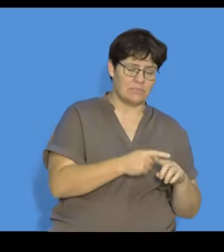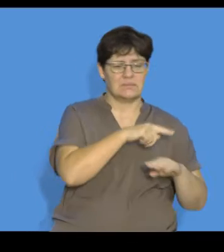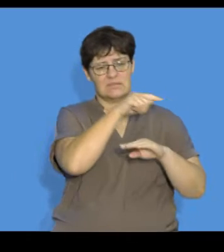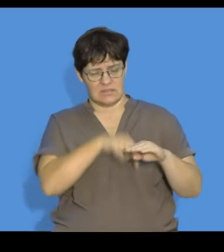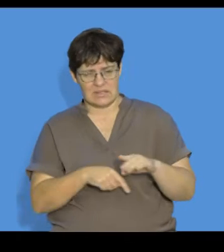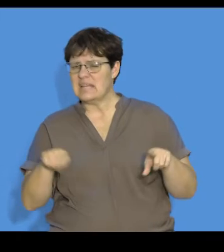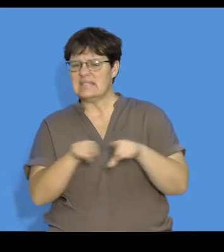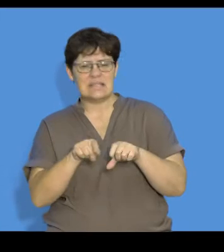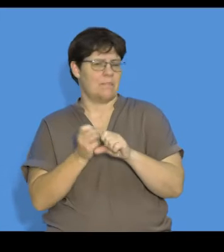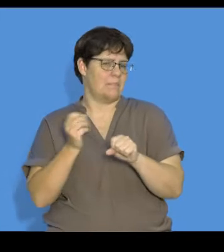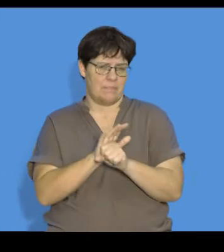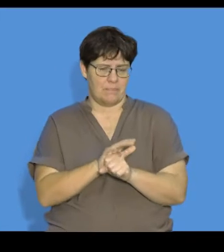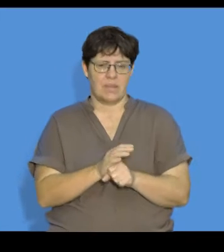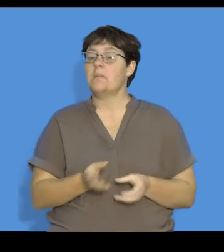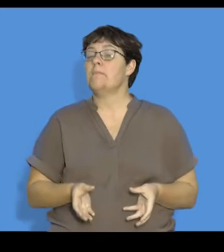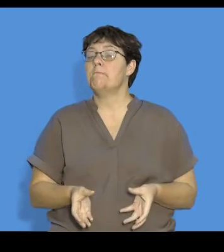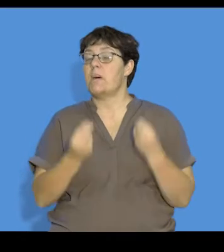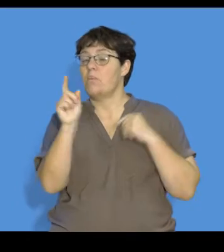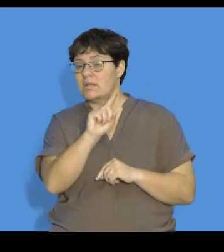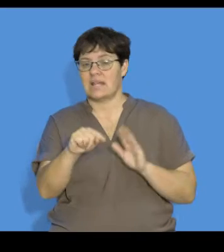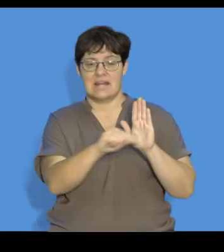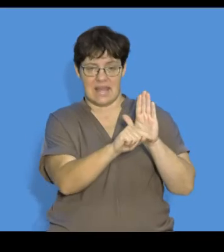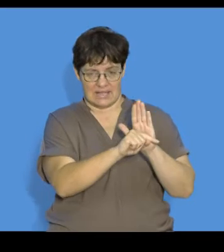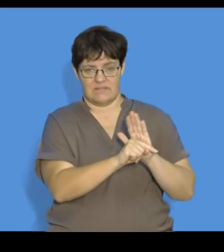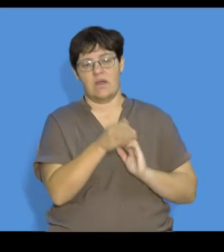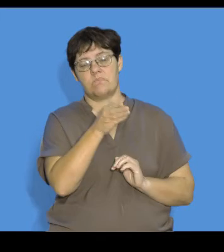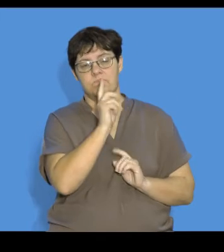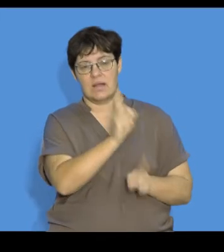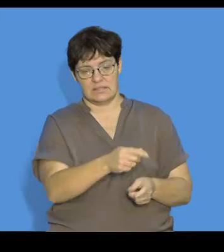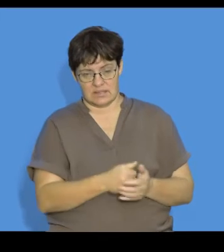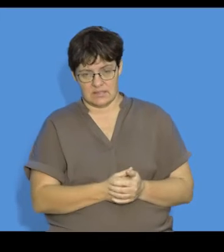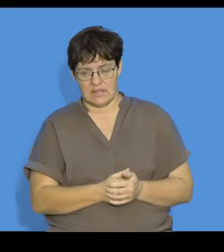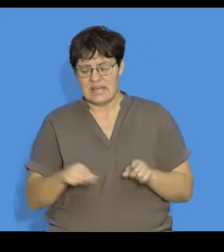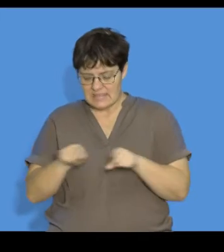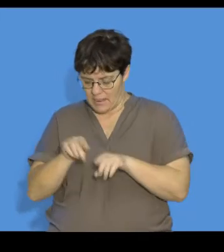will result in a negative answer. Similarly with the fourth